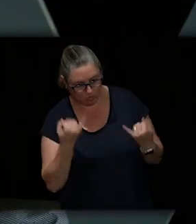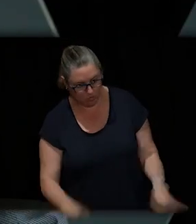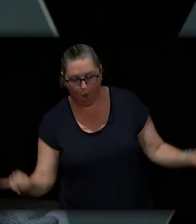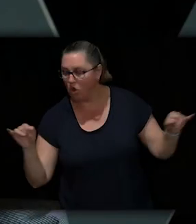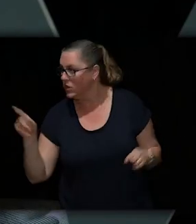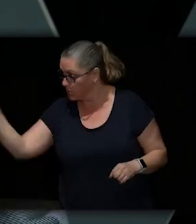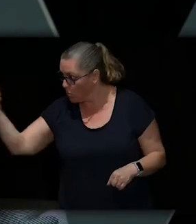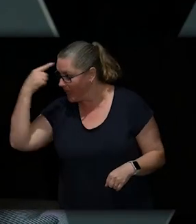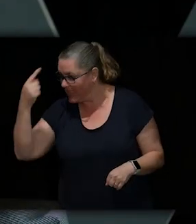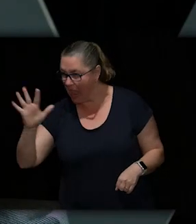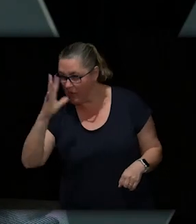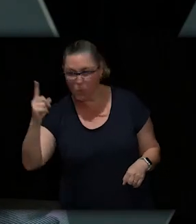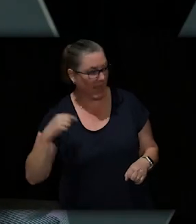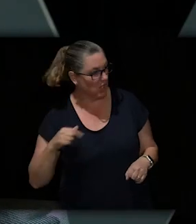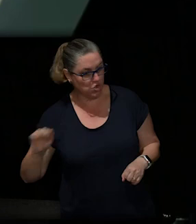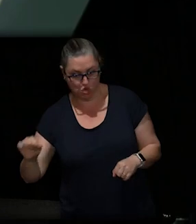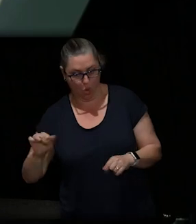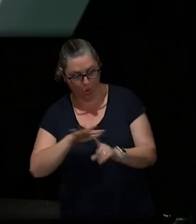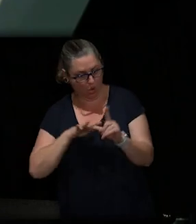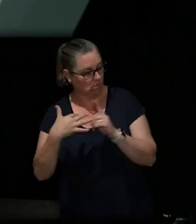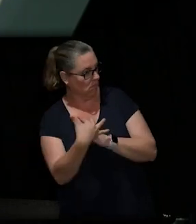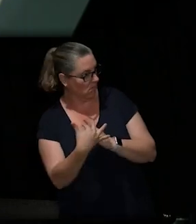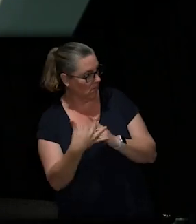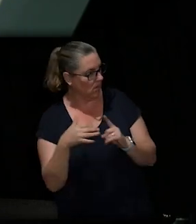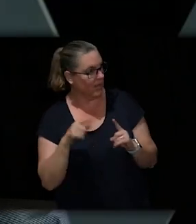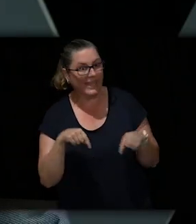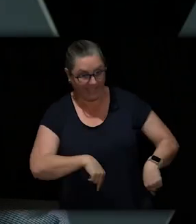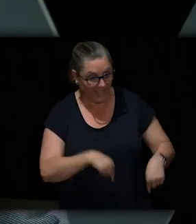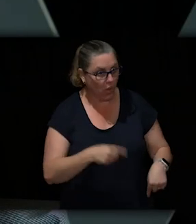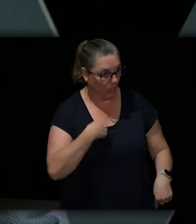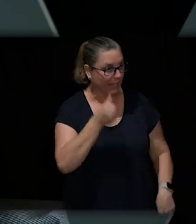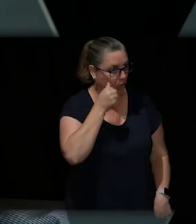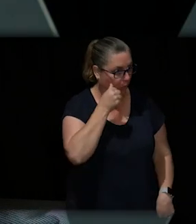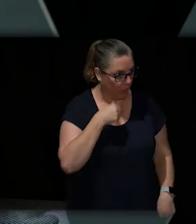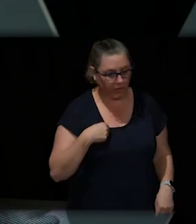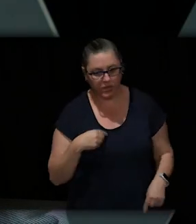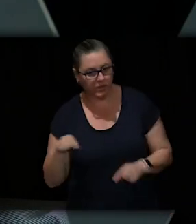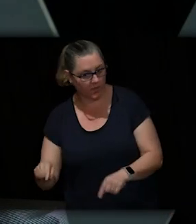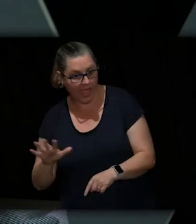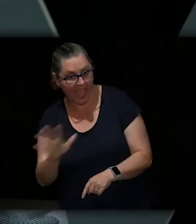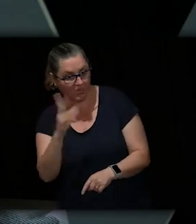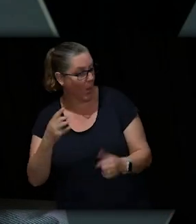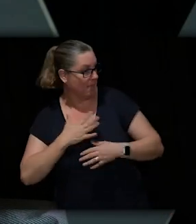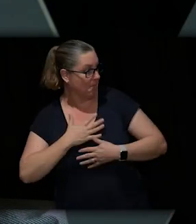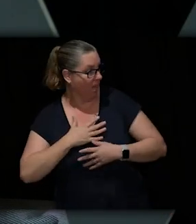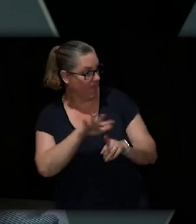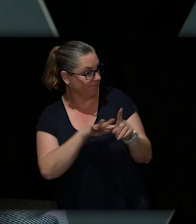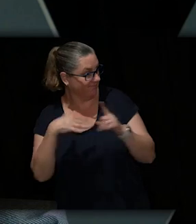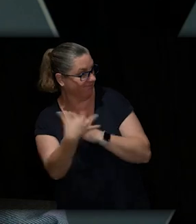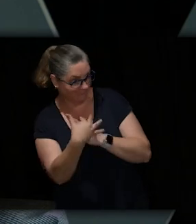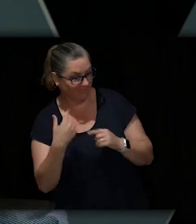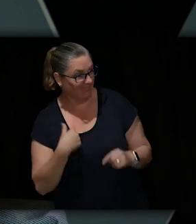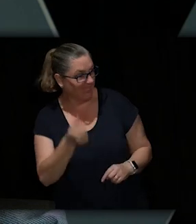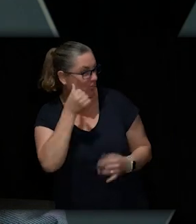seems like... In your orbit? Everyone in my orbit. I mean, we didn't all miss it here. Everyone in my orbit missed it. And that's our fault. We just didn't see